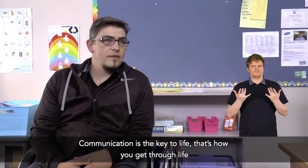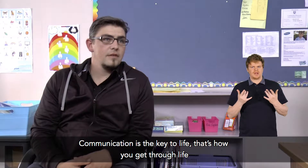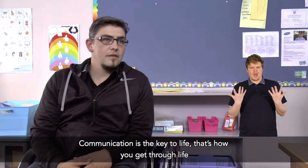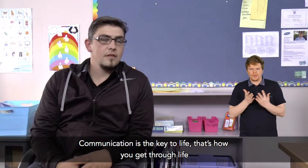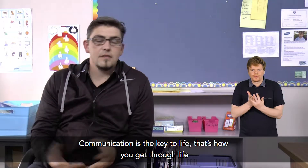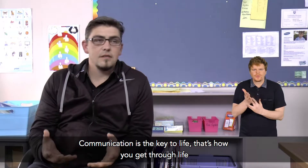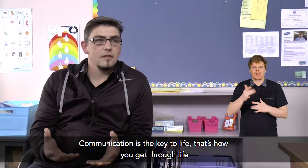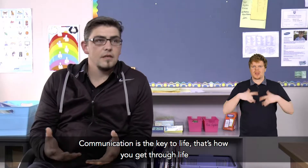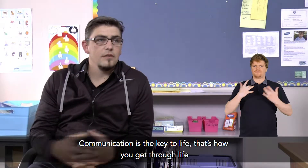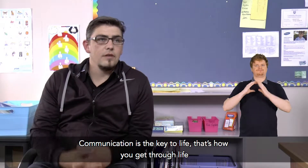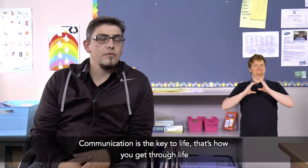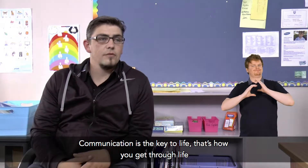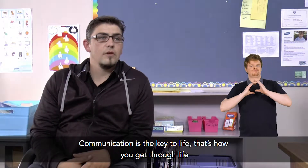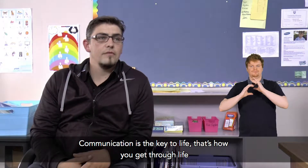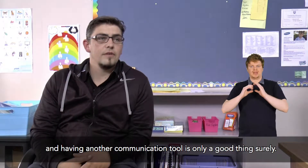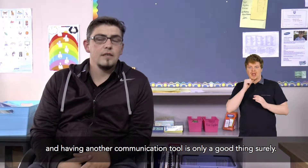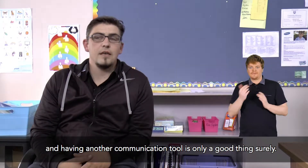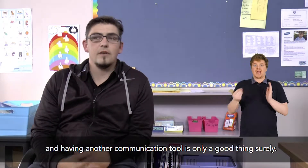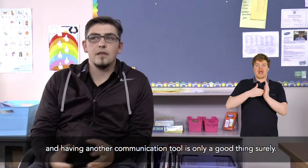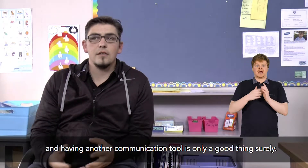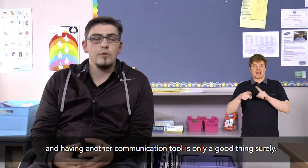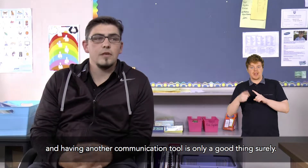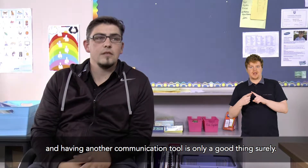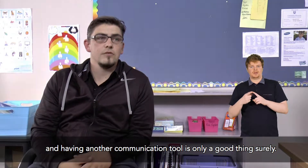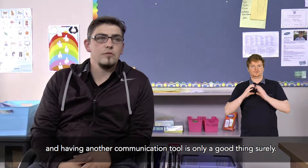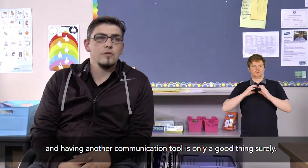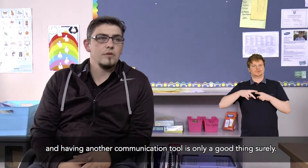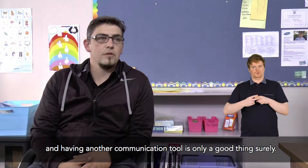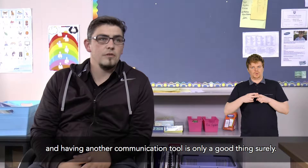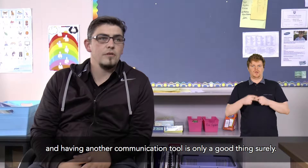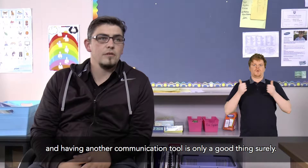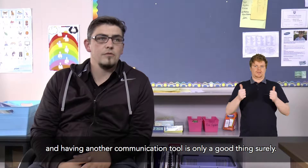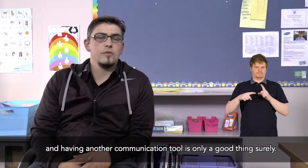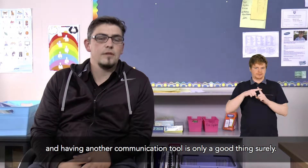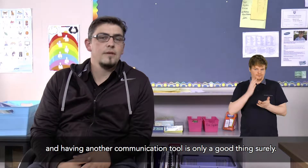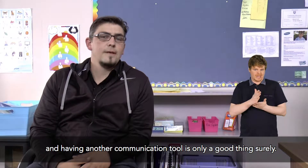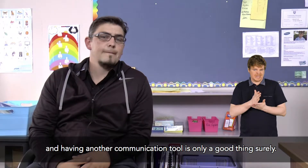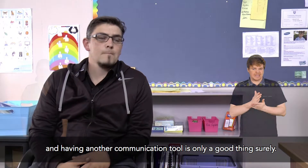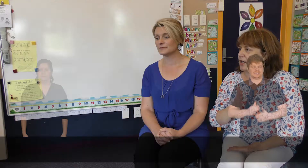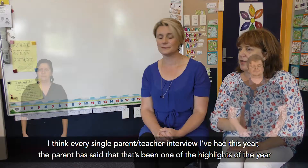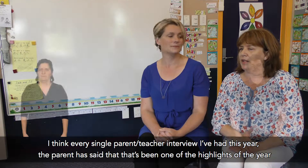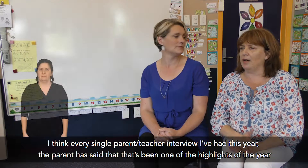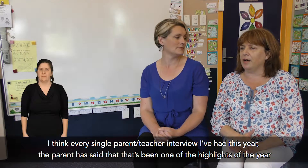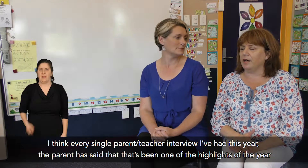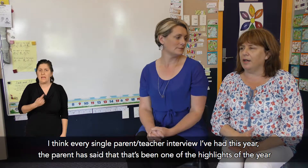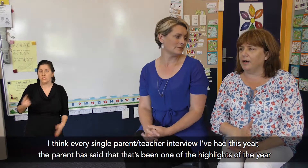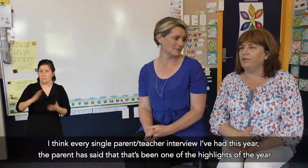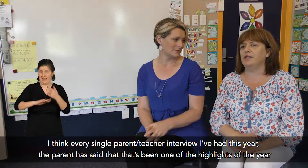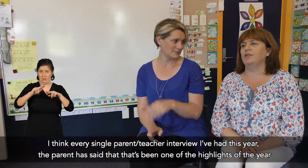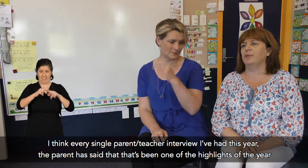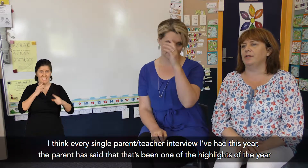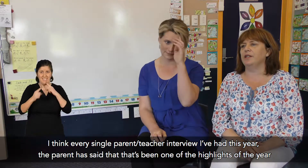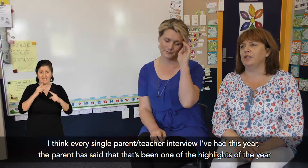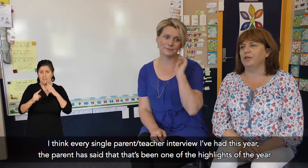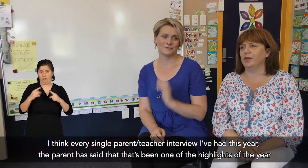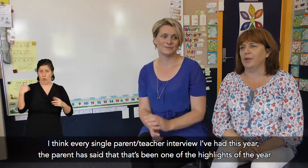life. That's how you get through life, and having another communication tool is only a good thing, surely. I think every